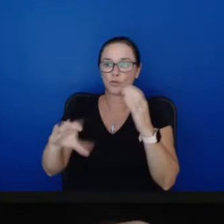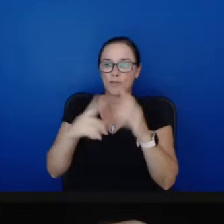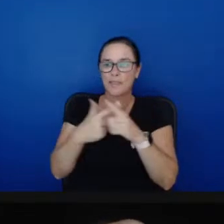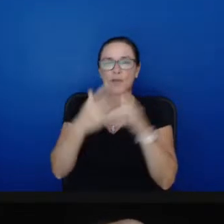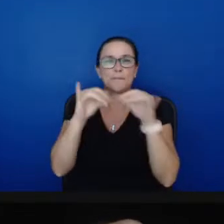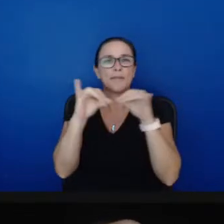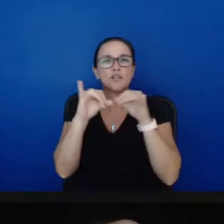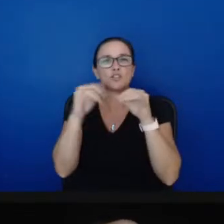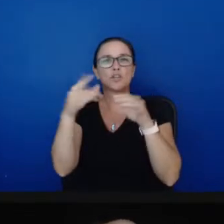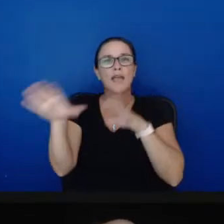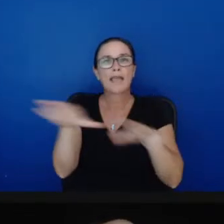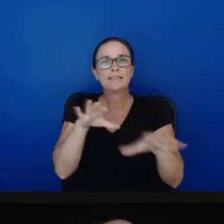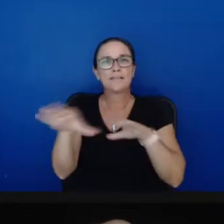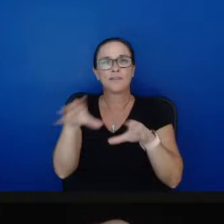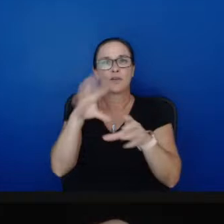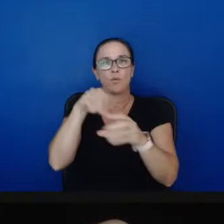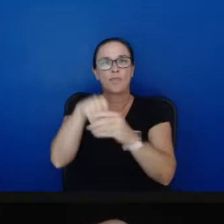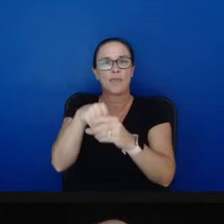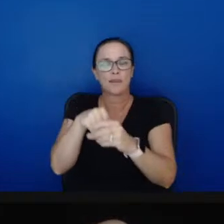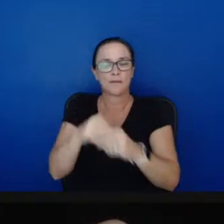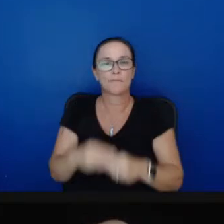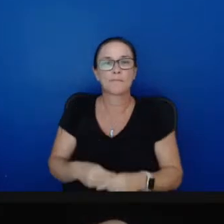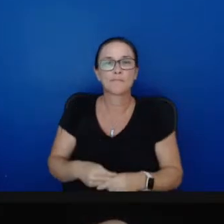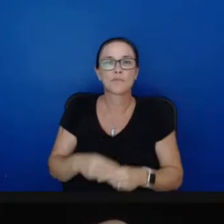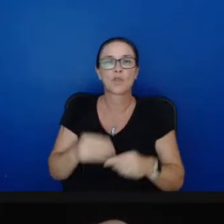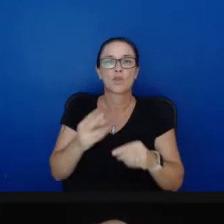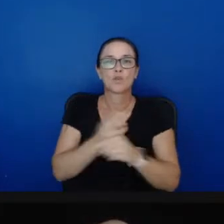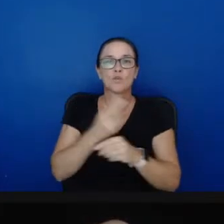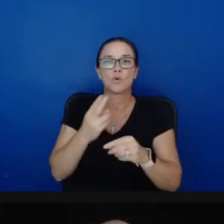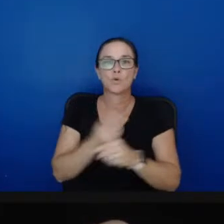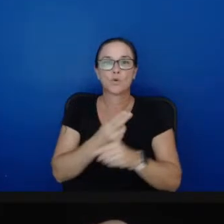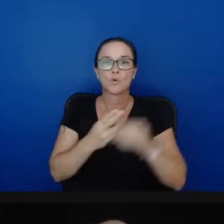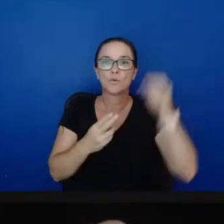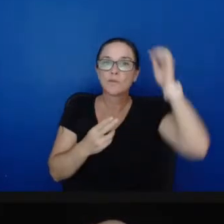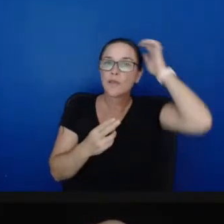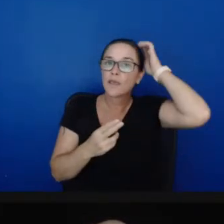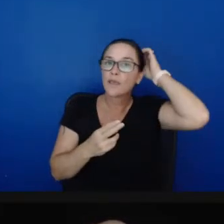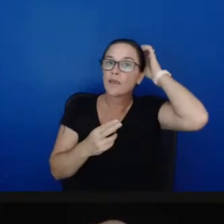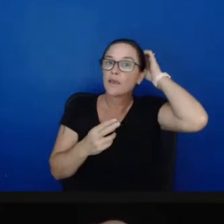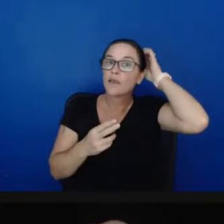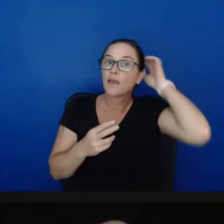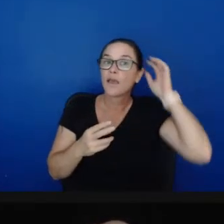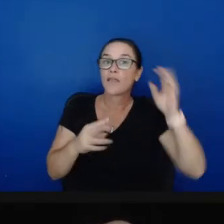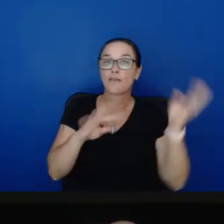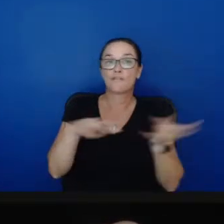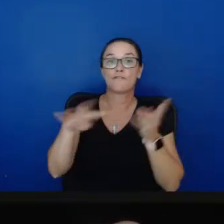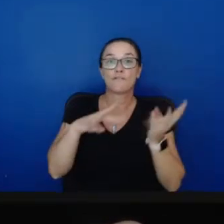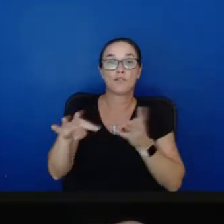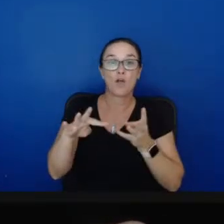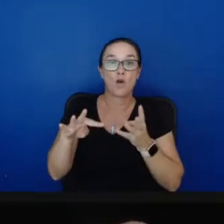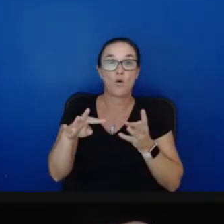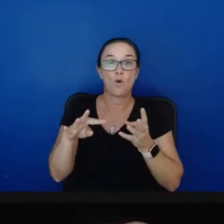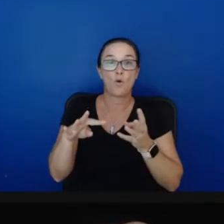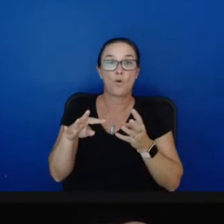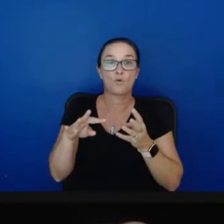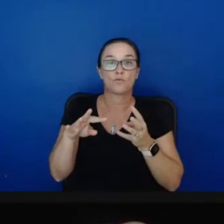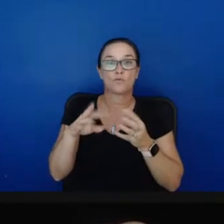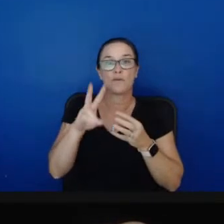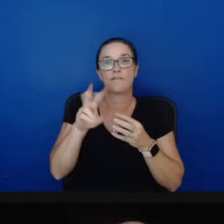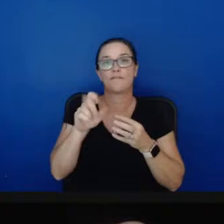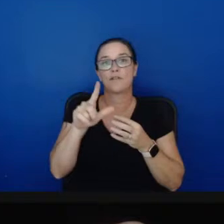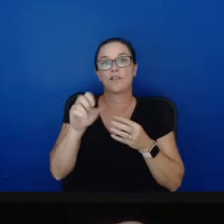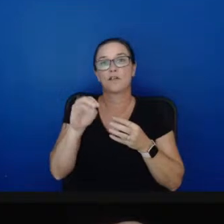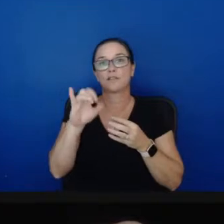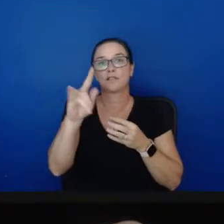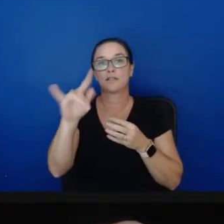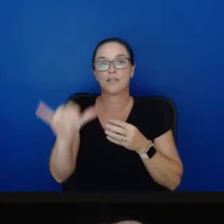tubes. Using the flow velocities, this information was crucial to calculate changes in eruption rates to the community of